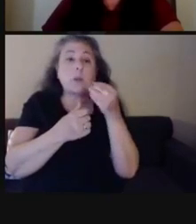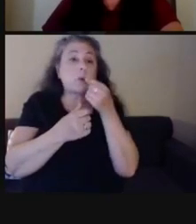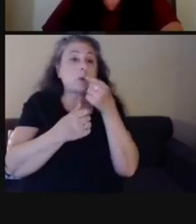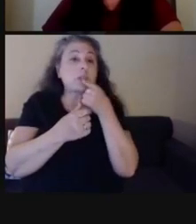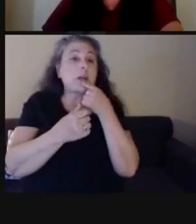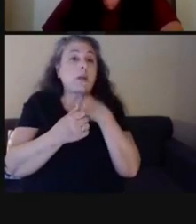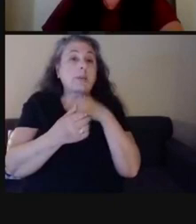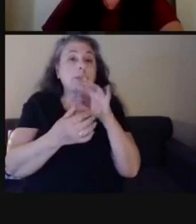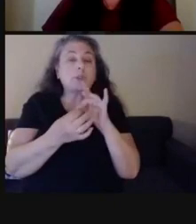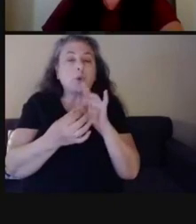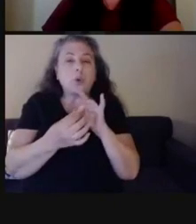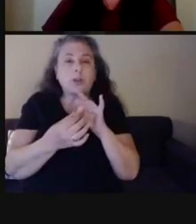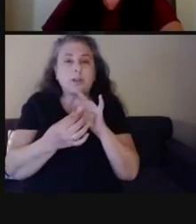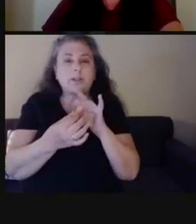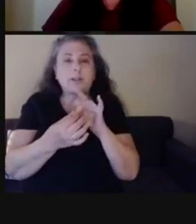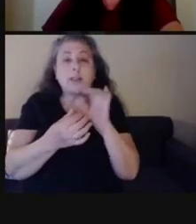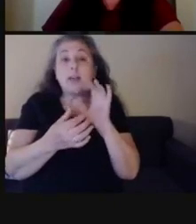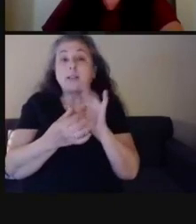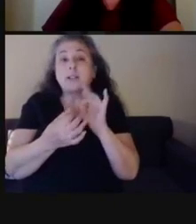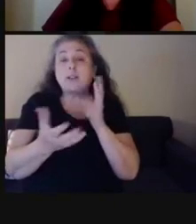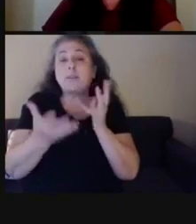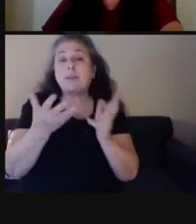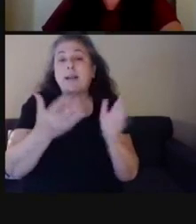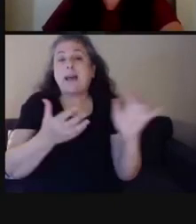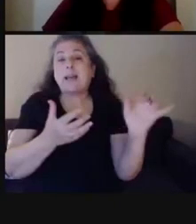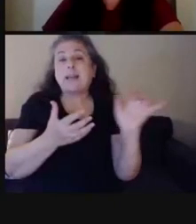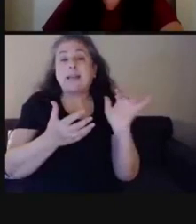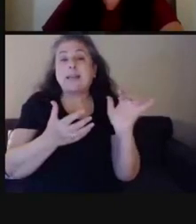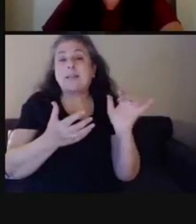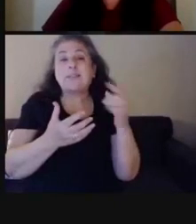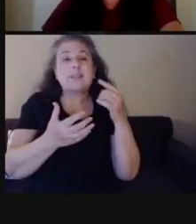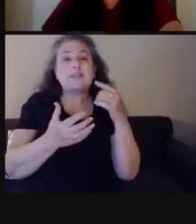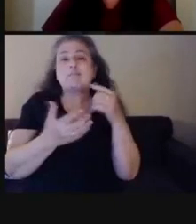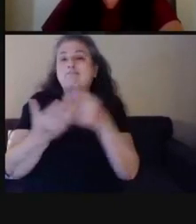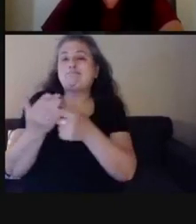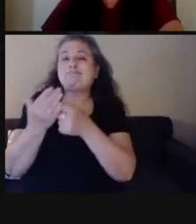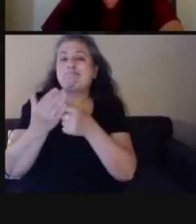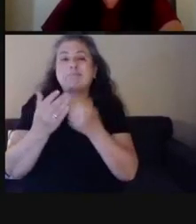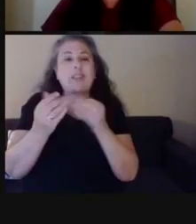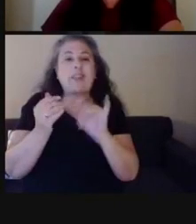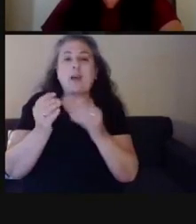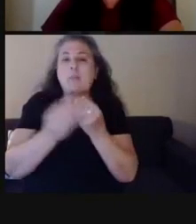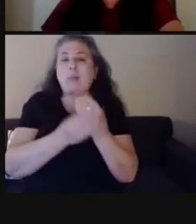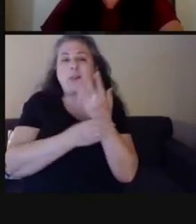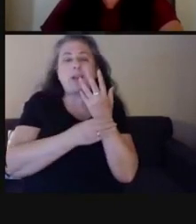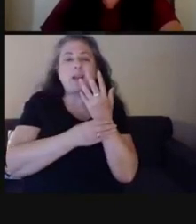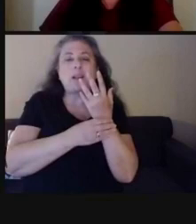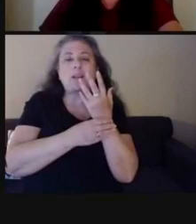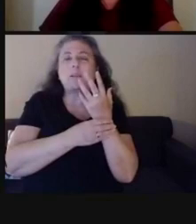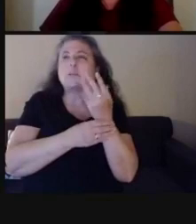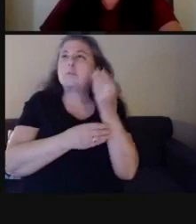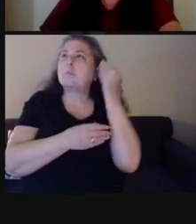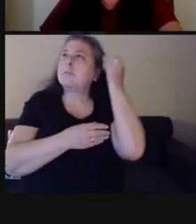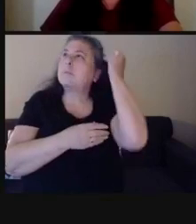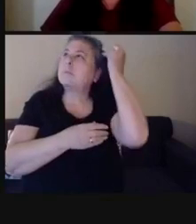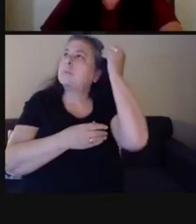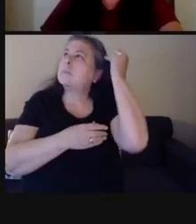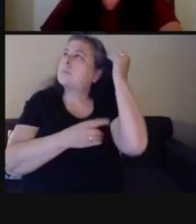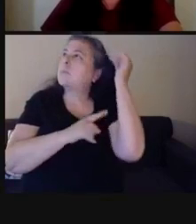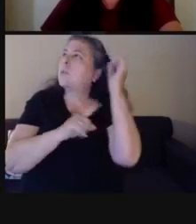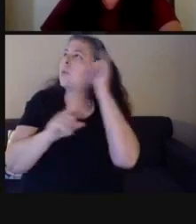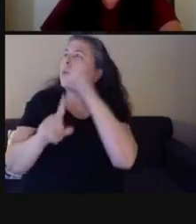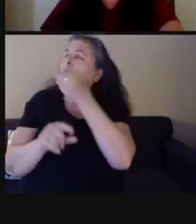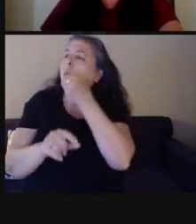story, and that story may not even mention the plant. And I'll go back home